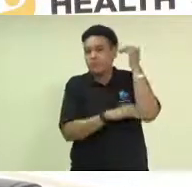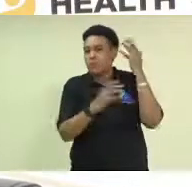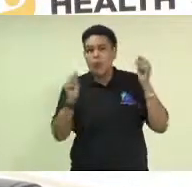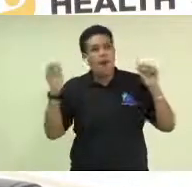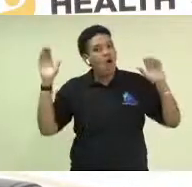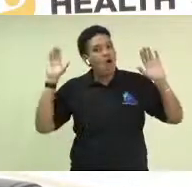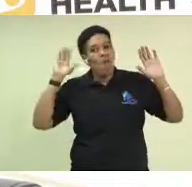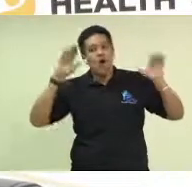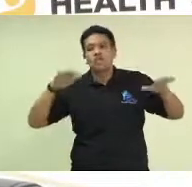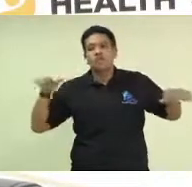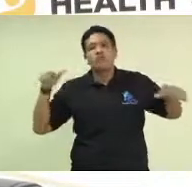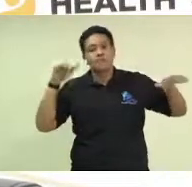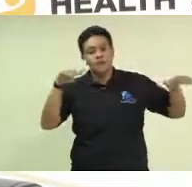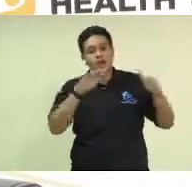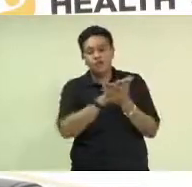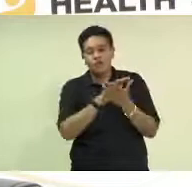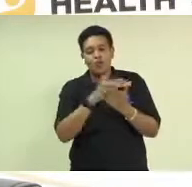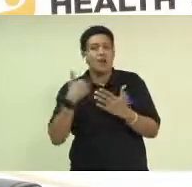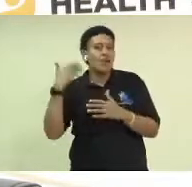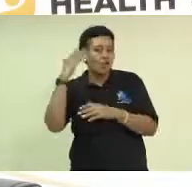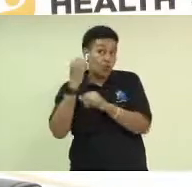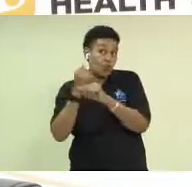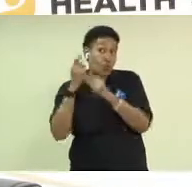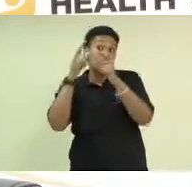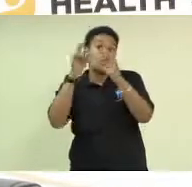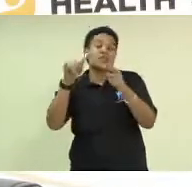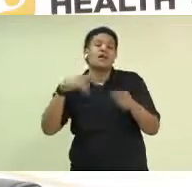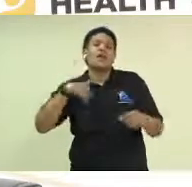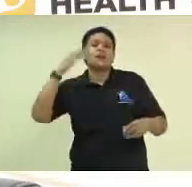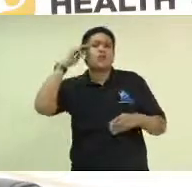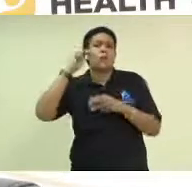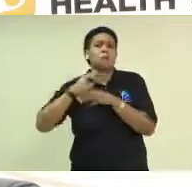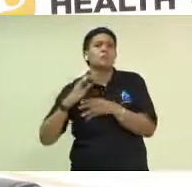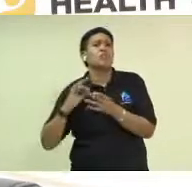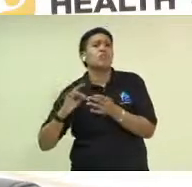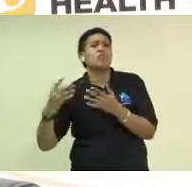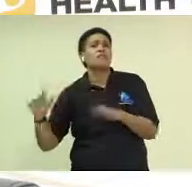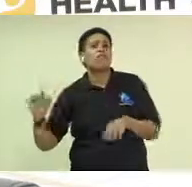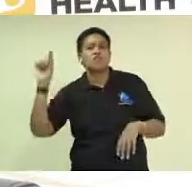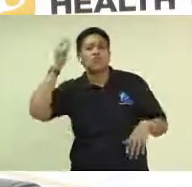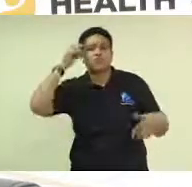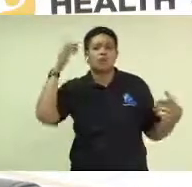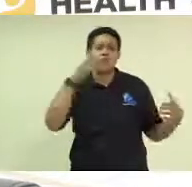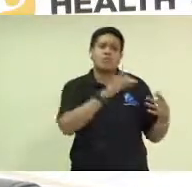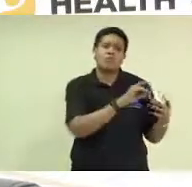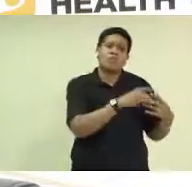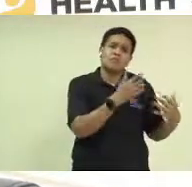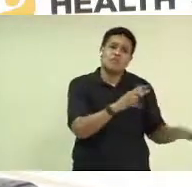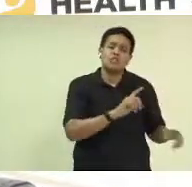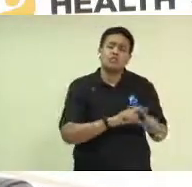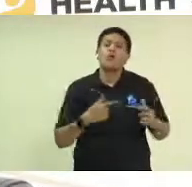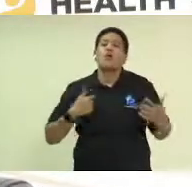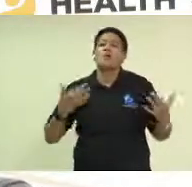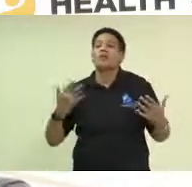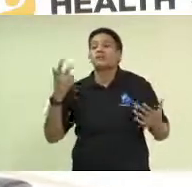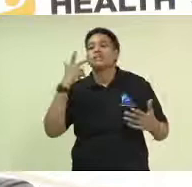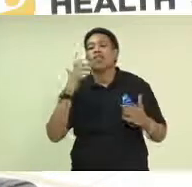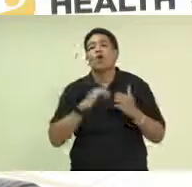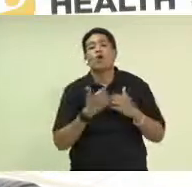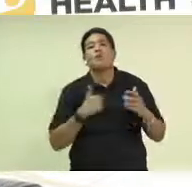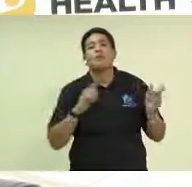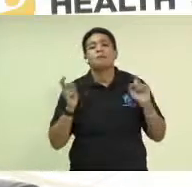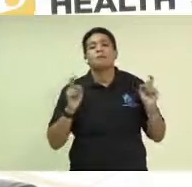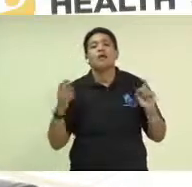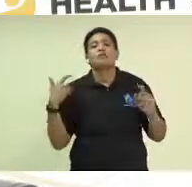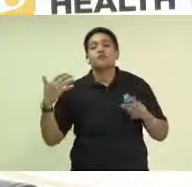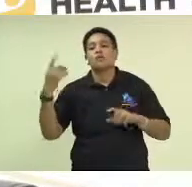And we're working towards that. I know the minister has spoken about it. The cabinet has deliberated on it. But we'll have to await to see how we manage over